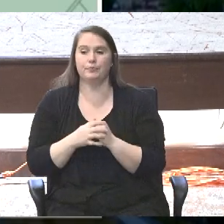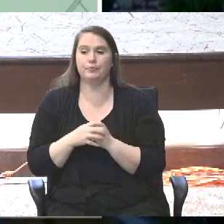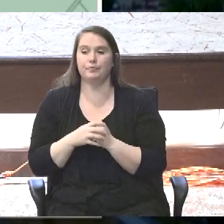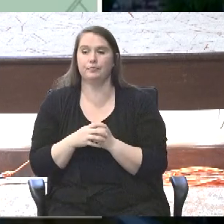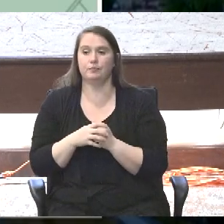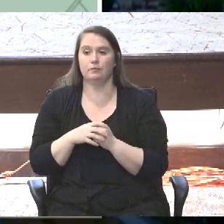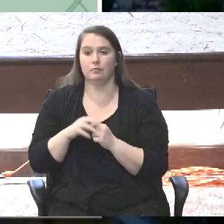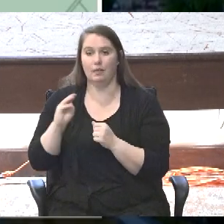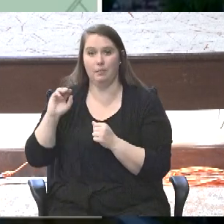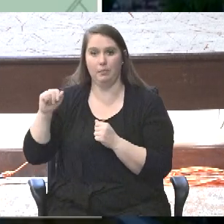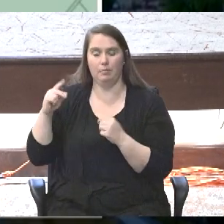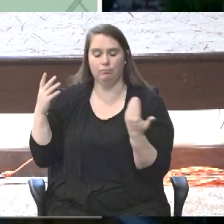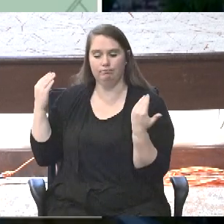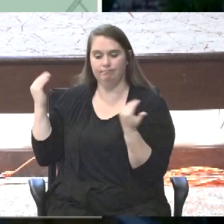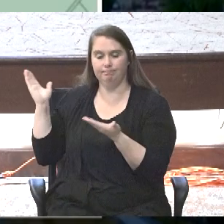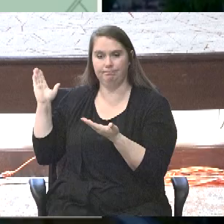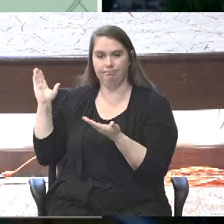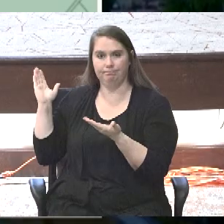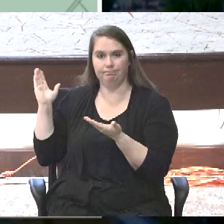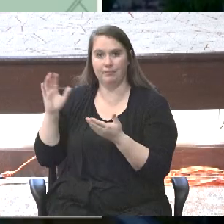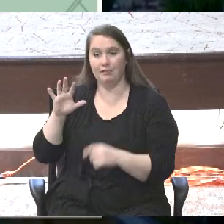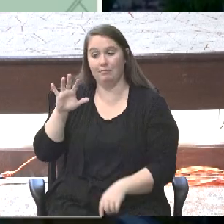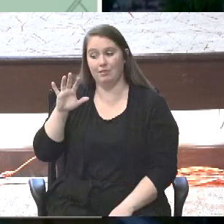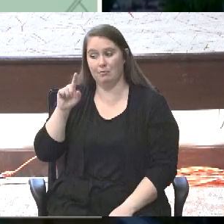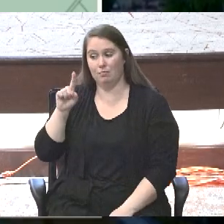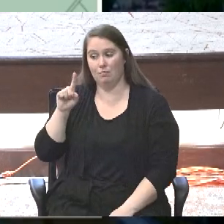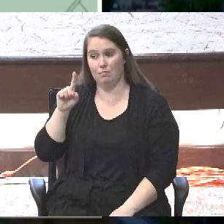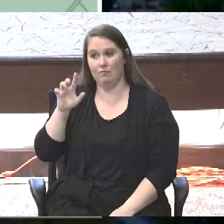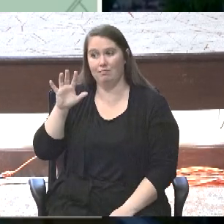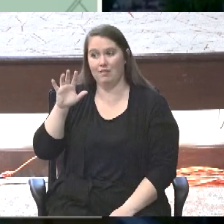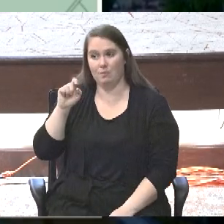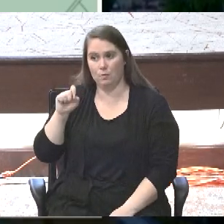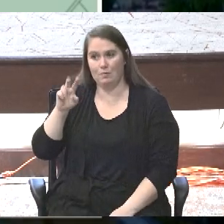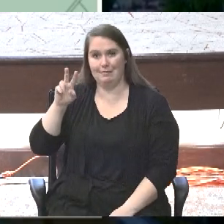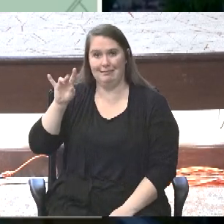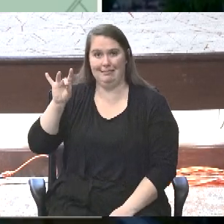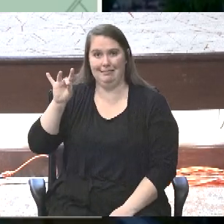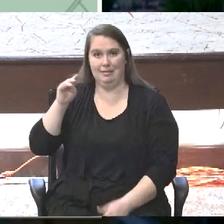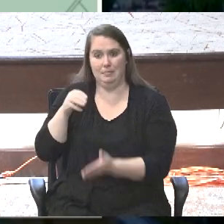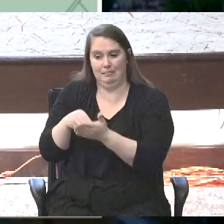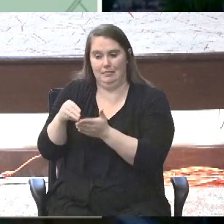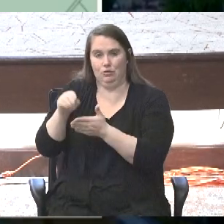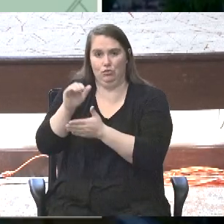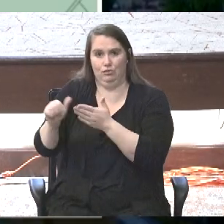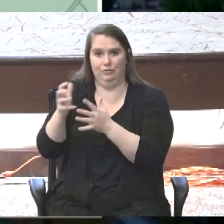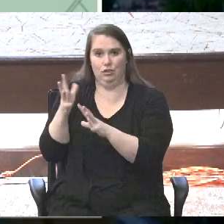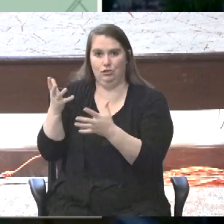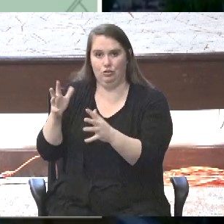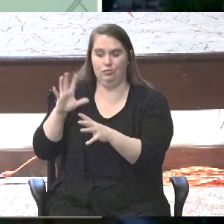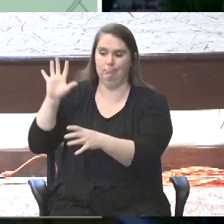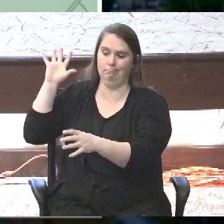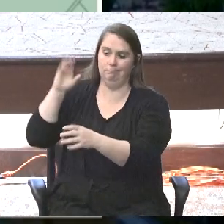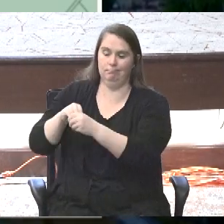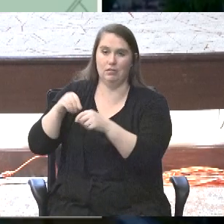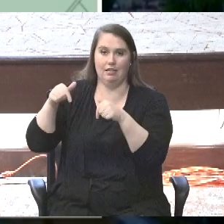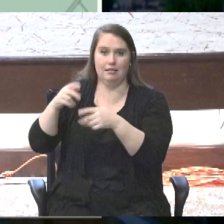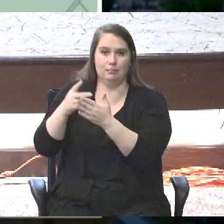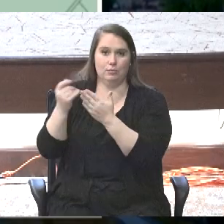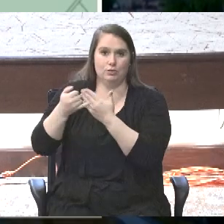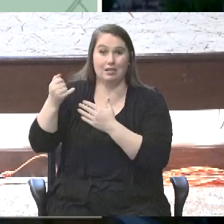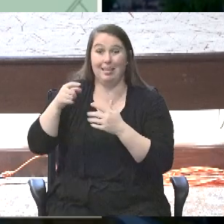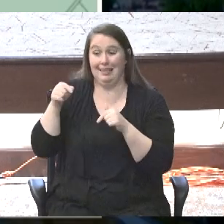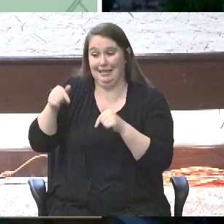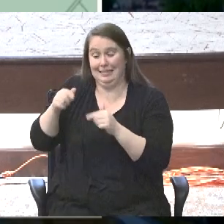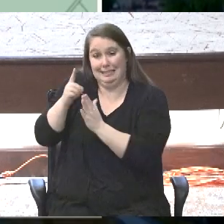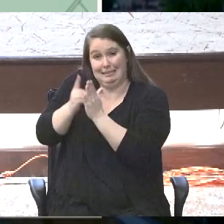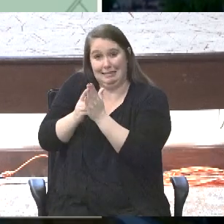there. We've got about $5.8 million in District 2 planned, and this is, again, the design and engineering